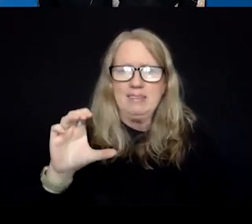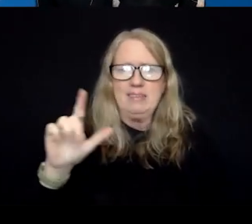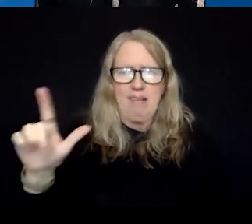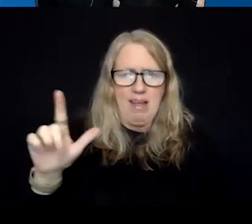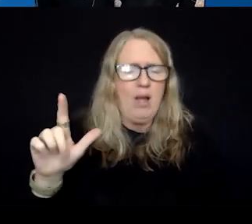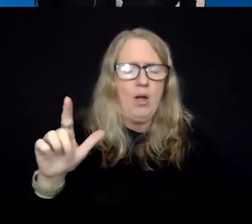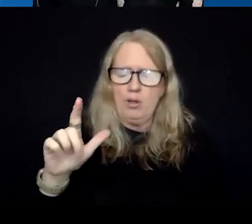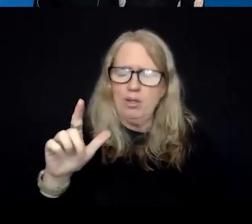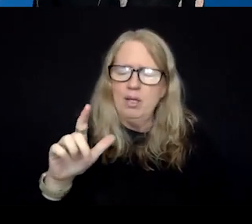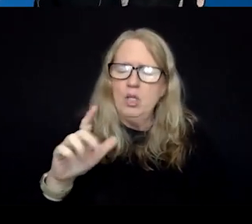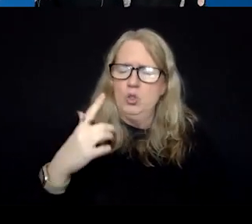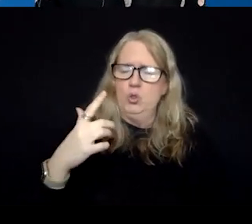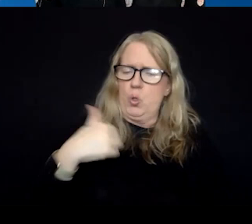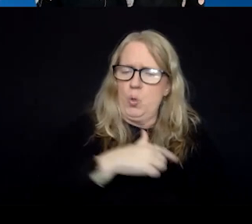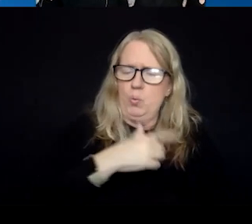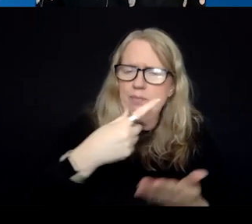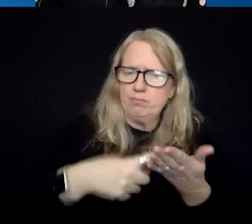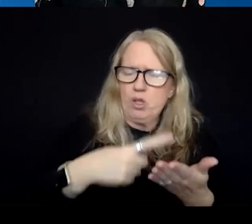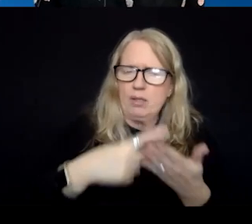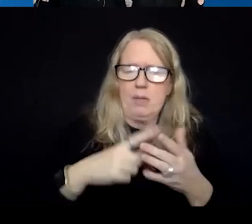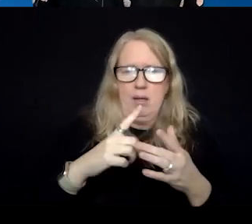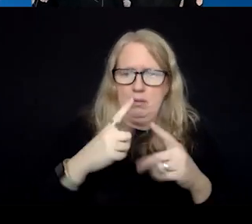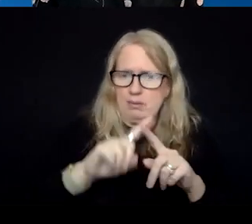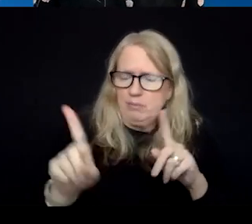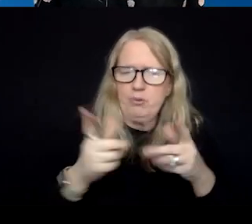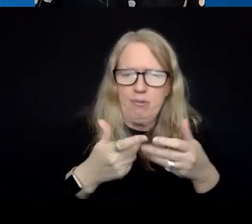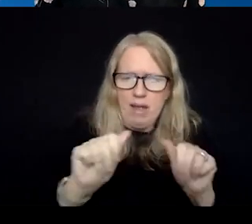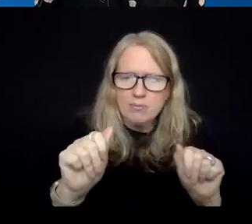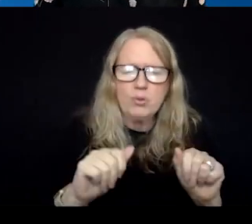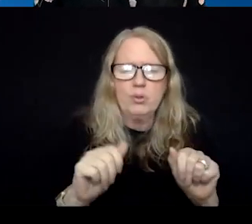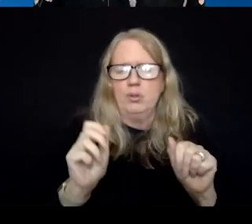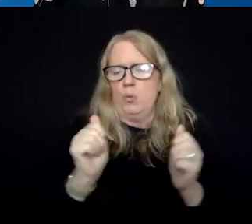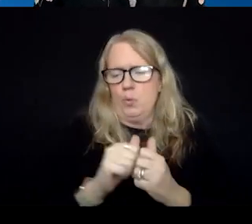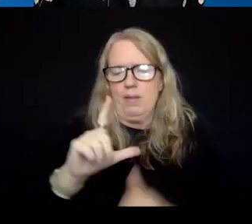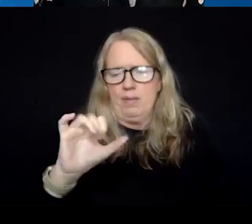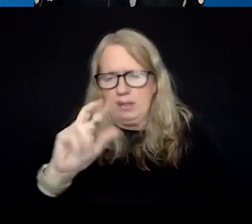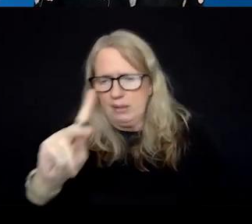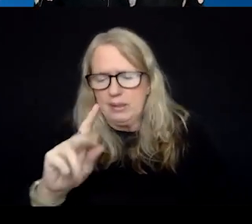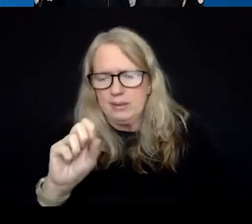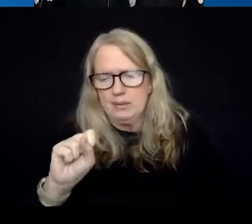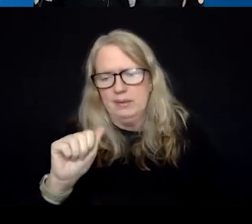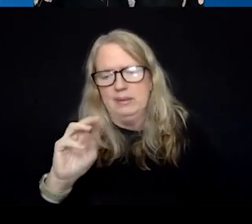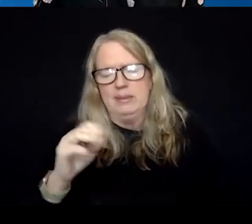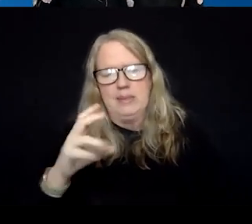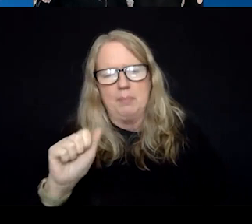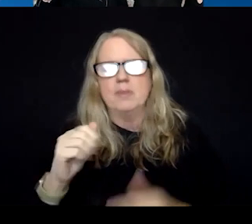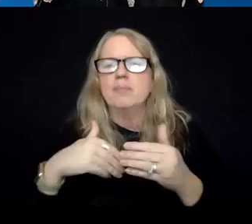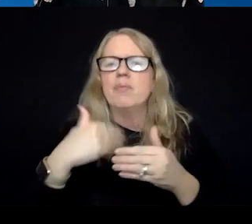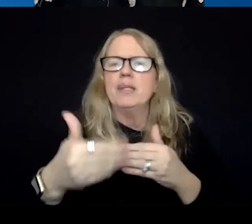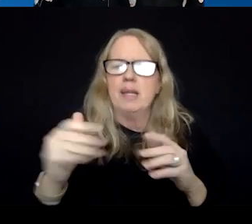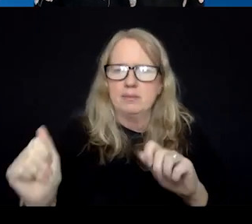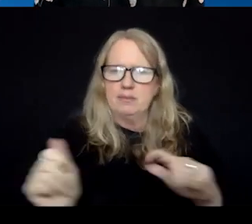so we'll talk a little bit about the efforts that we've got underway with the Link Center and SAMHSA. Next slide, please.